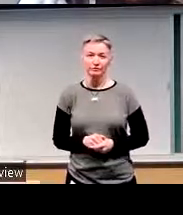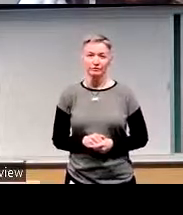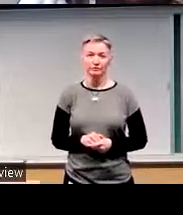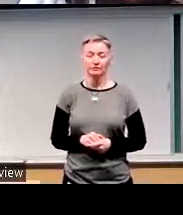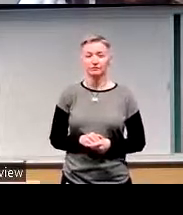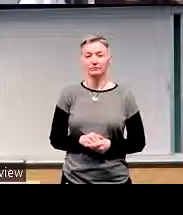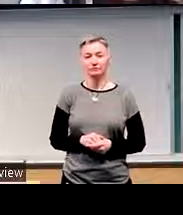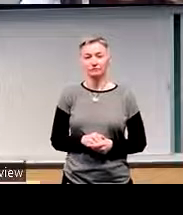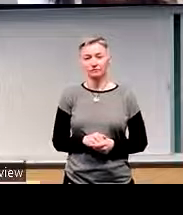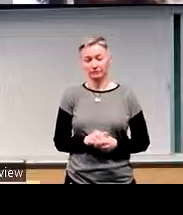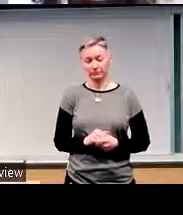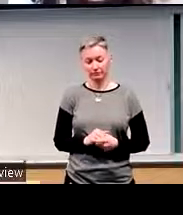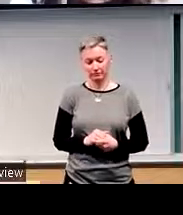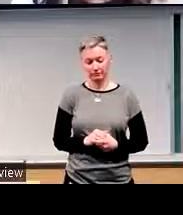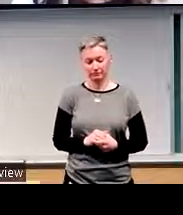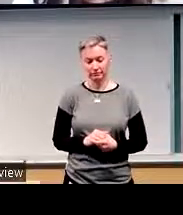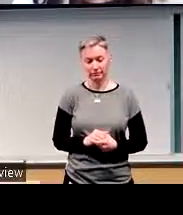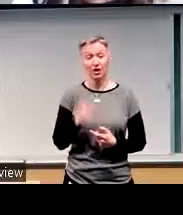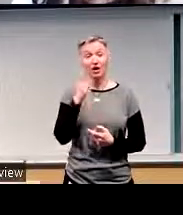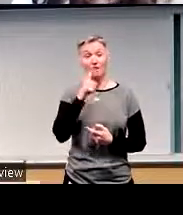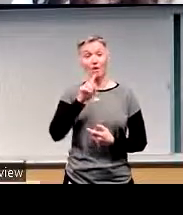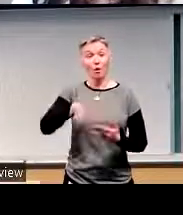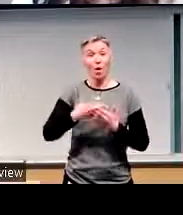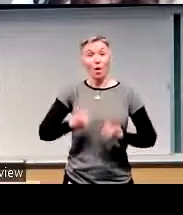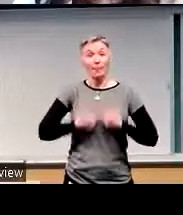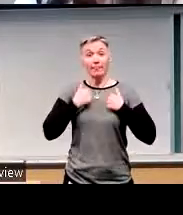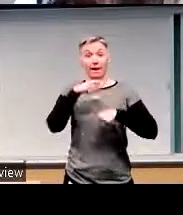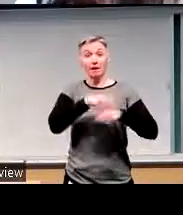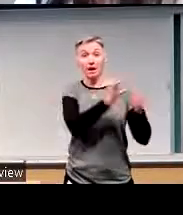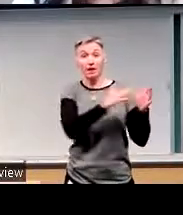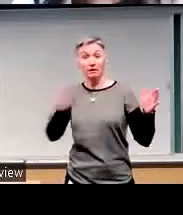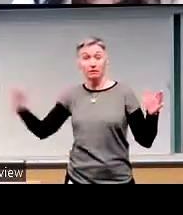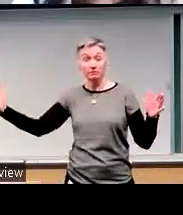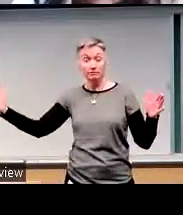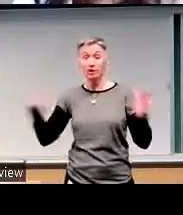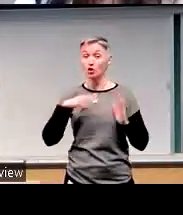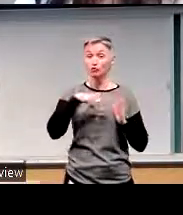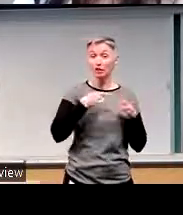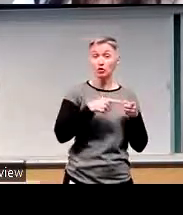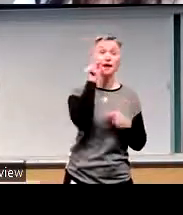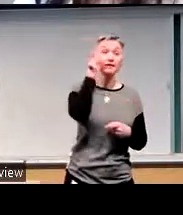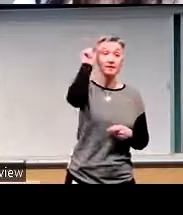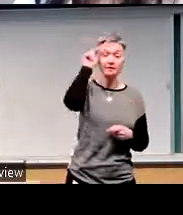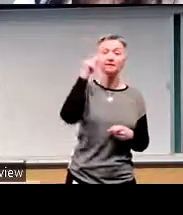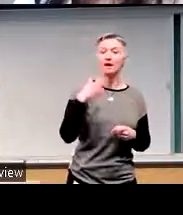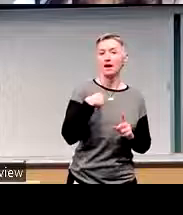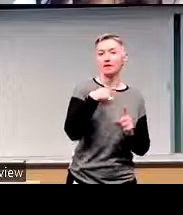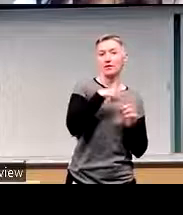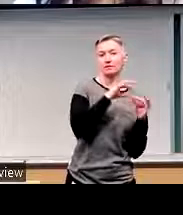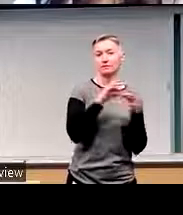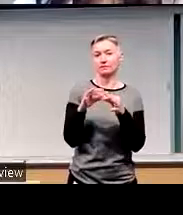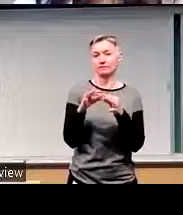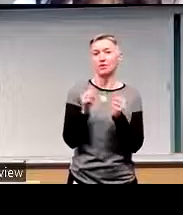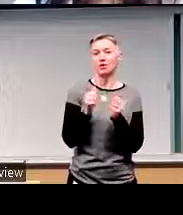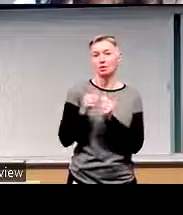And looking over the life course, reading in adolescence is positively related to